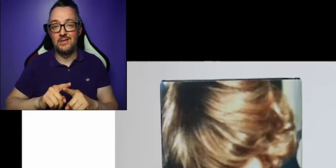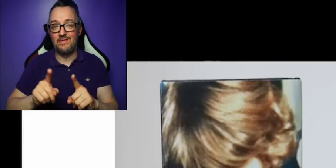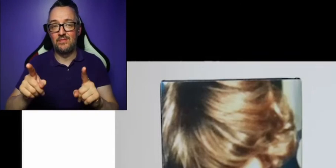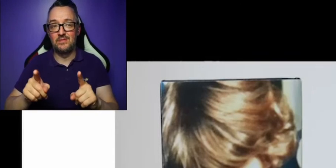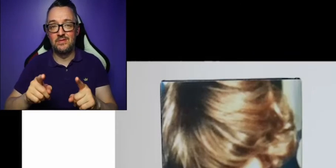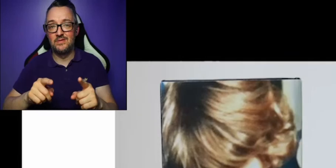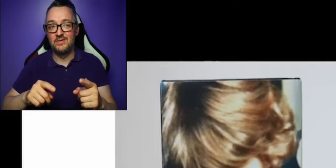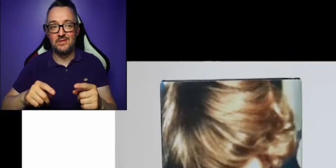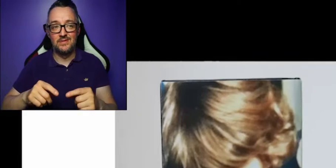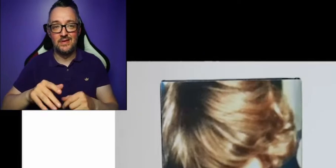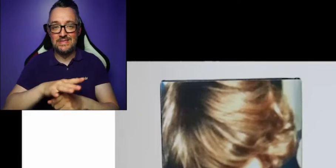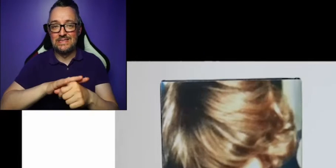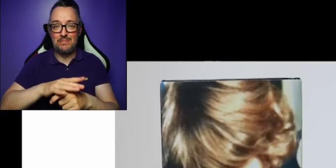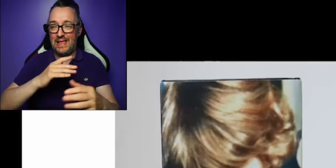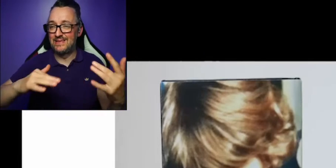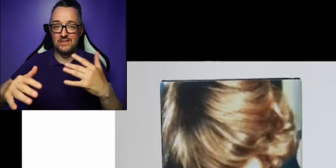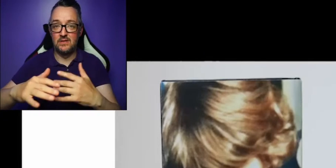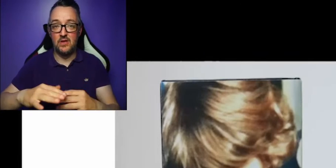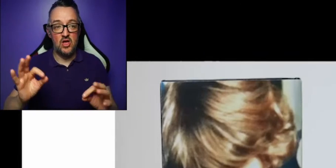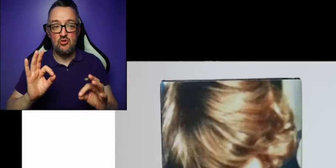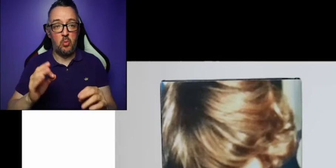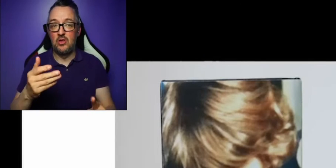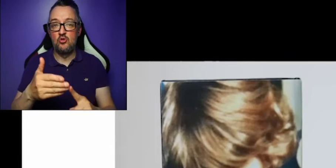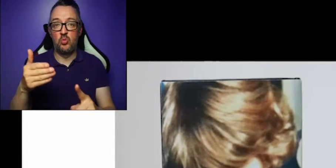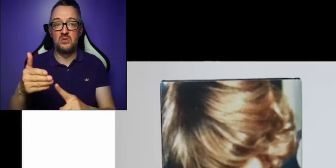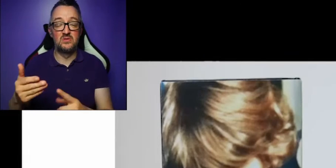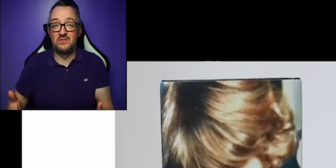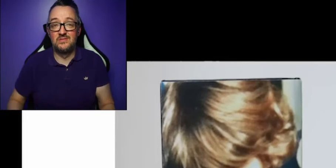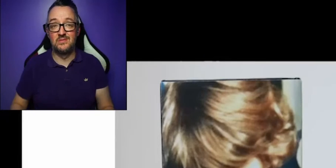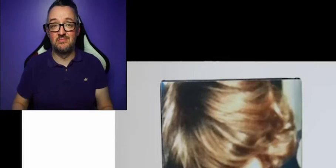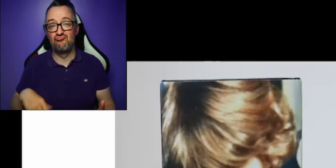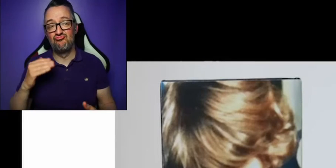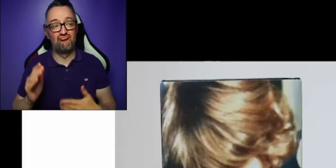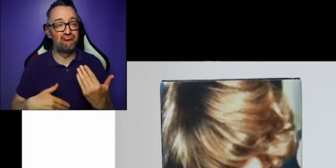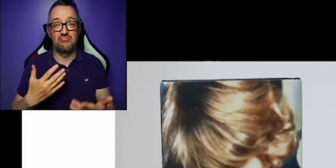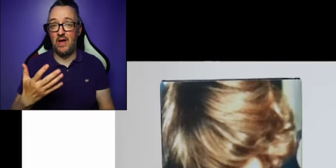goes completely unremarked, and I find that very fascinating.